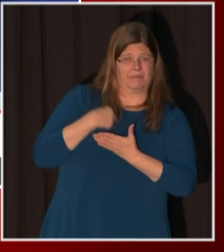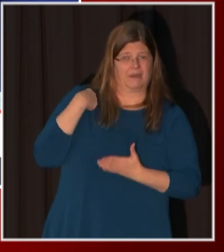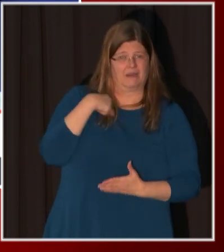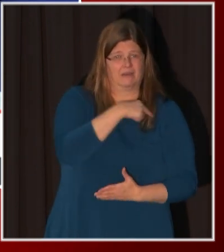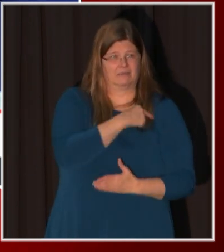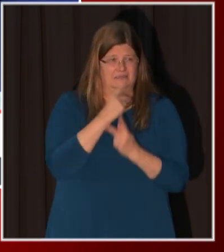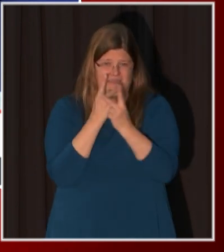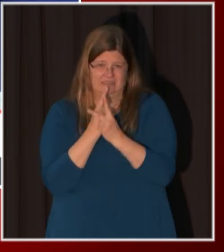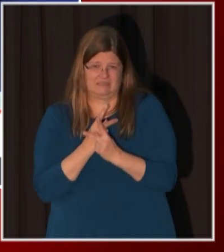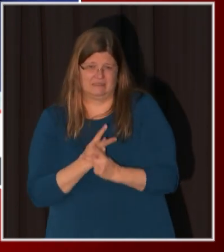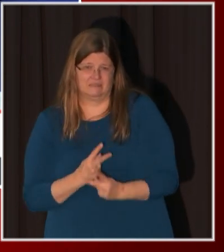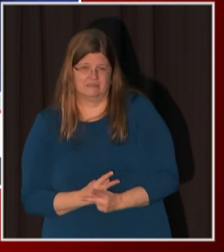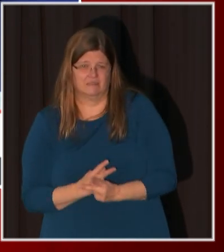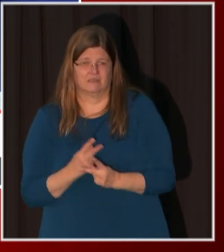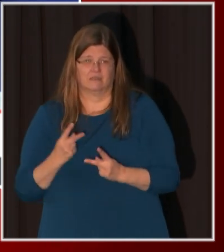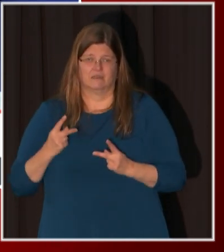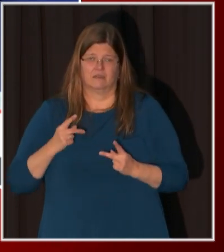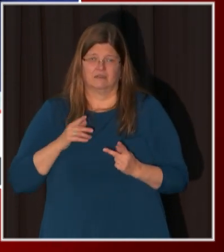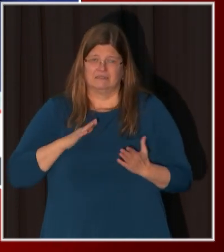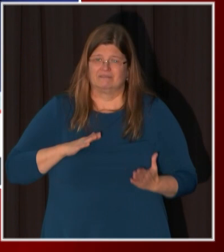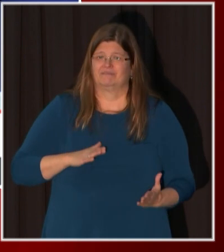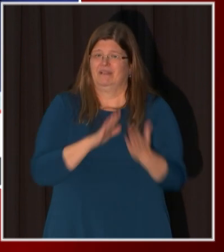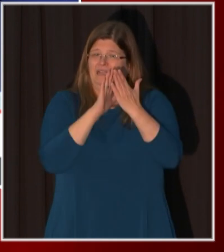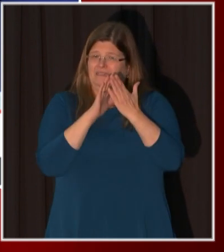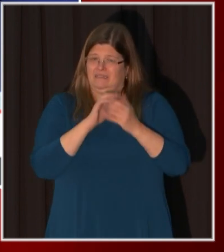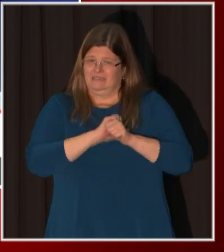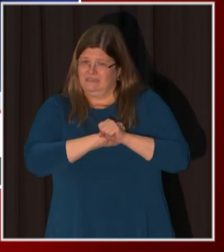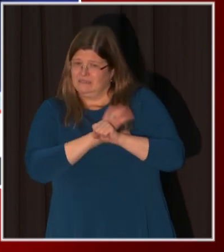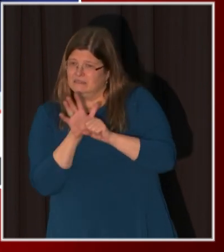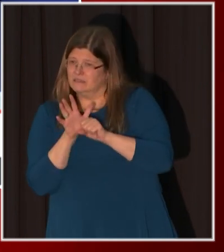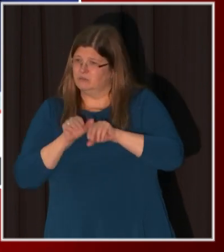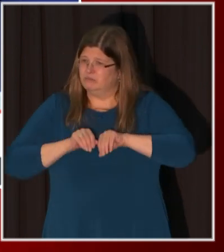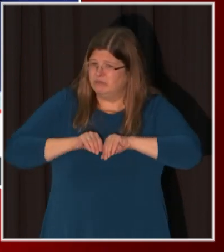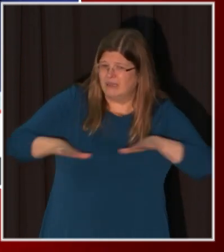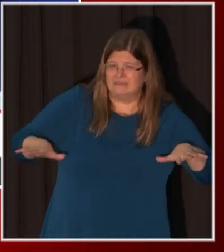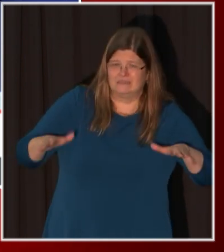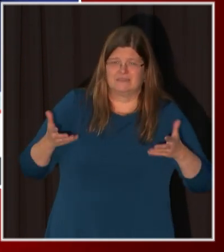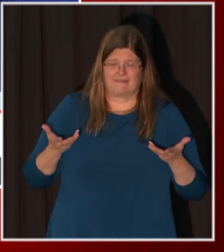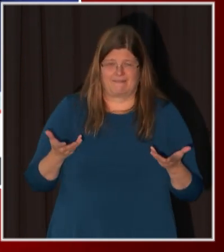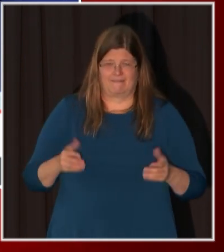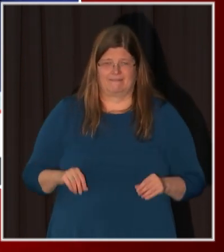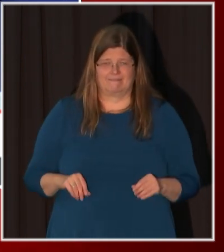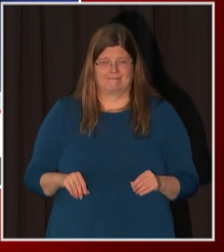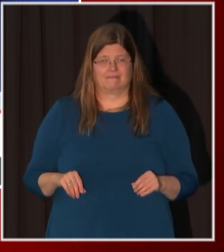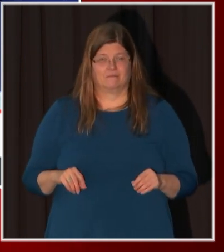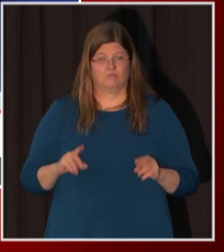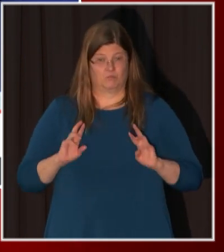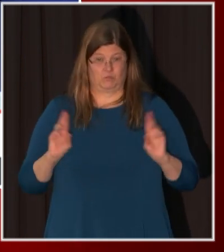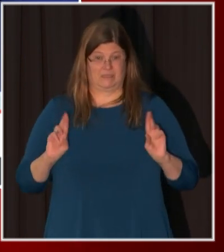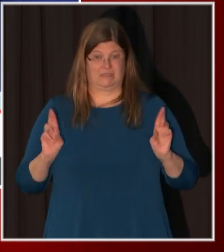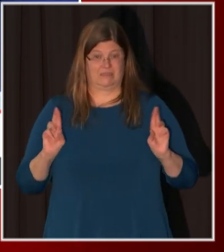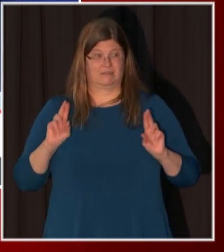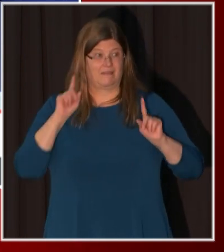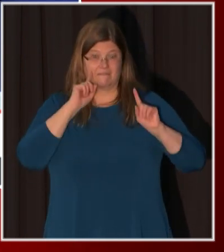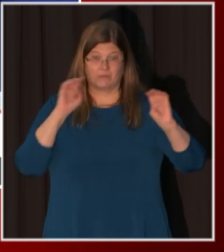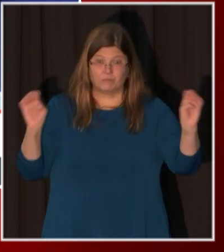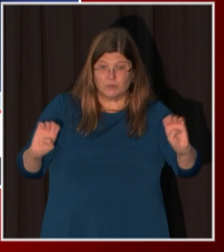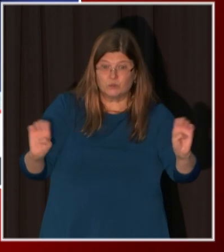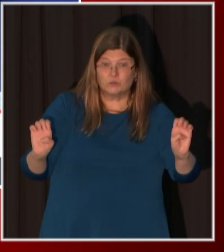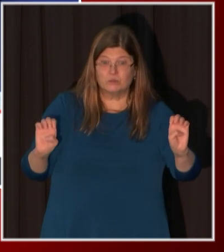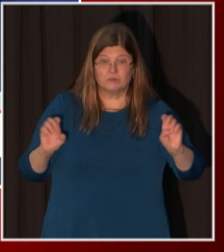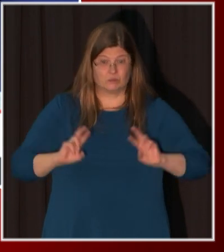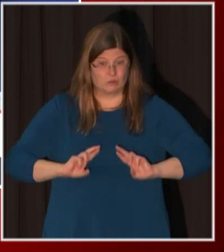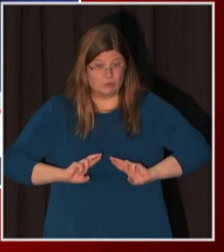aspects of the pandemic, the aspects that involved emergency preparedness and response.